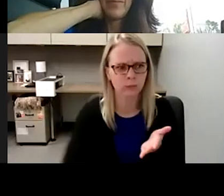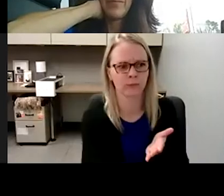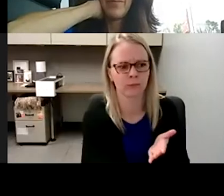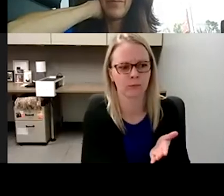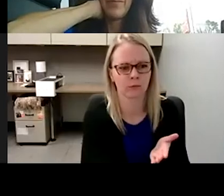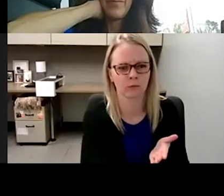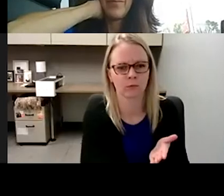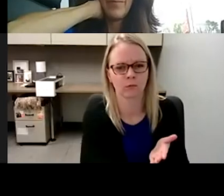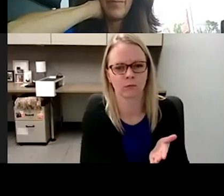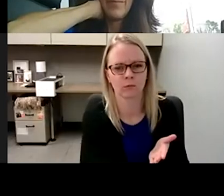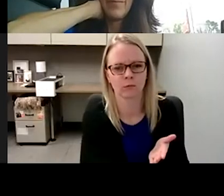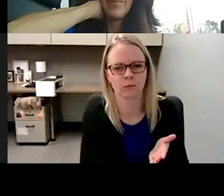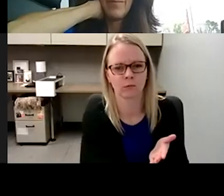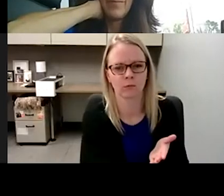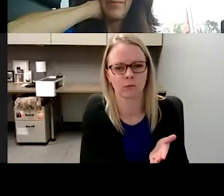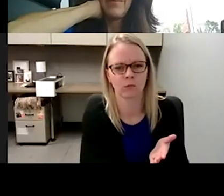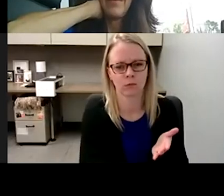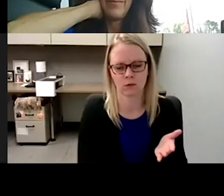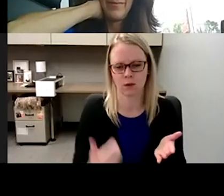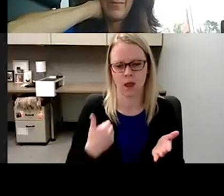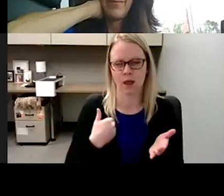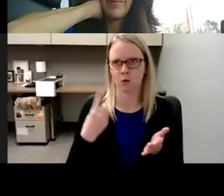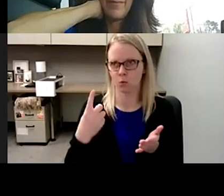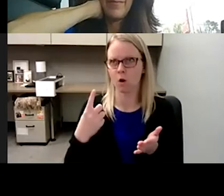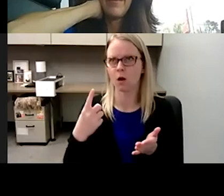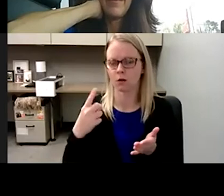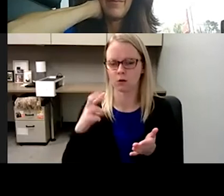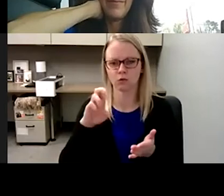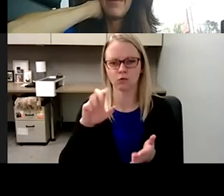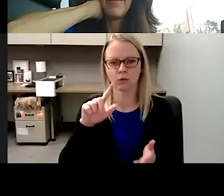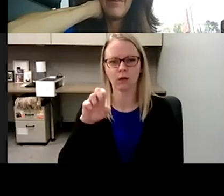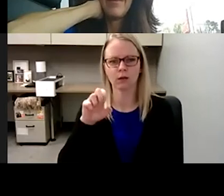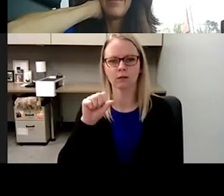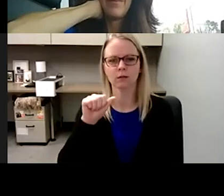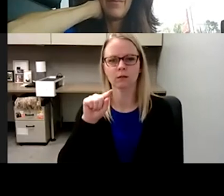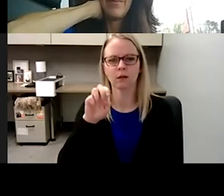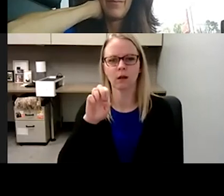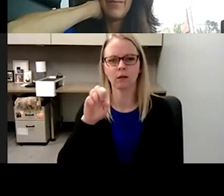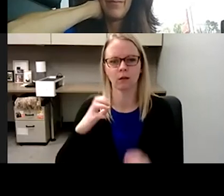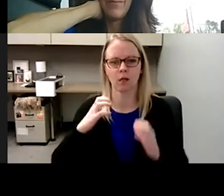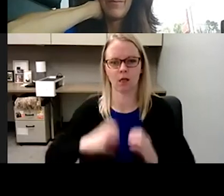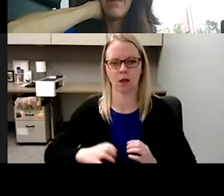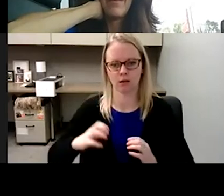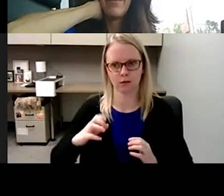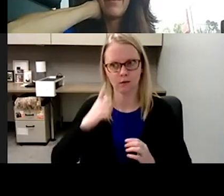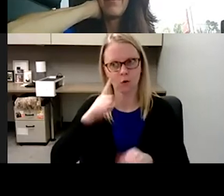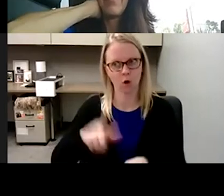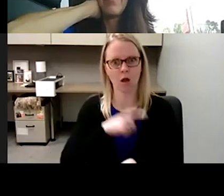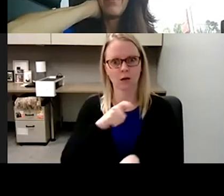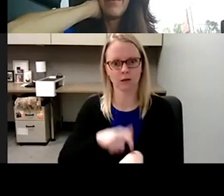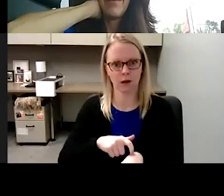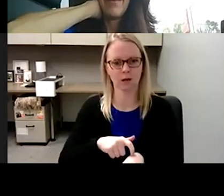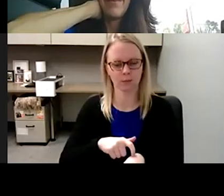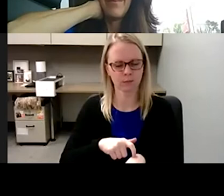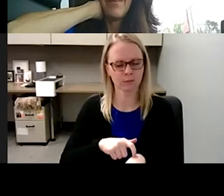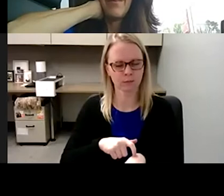I had a real estate client, which I lasted for a long time in Cleveland. Just amazing exposure of not